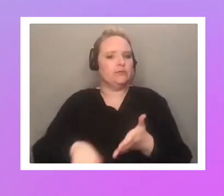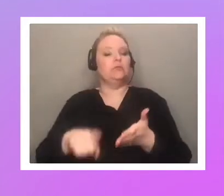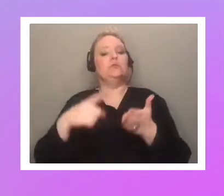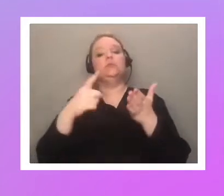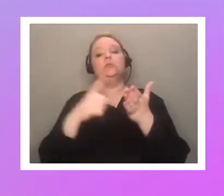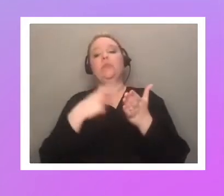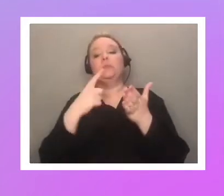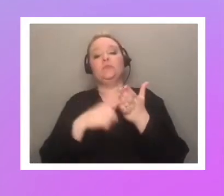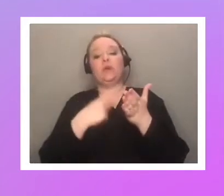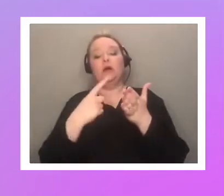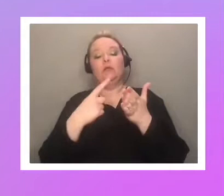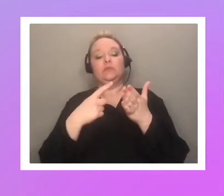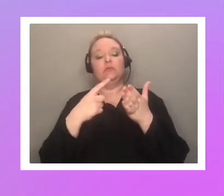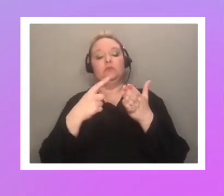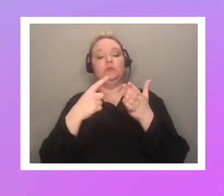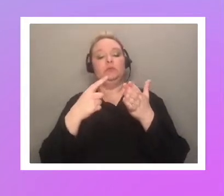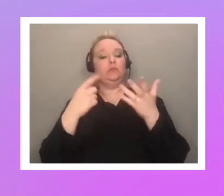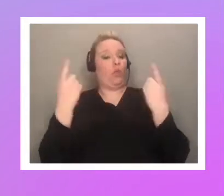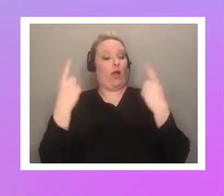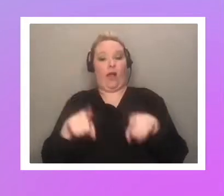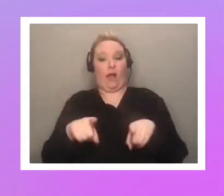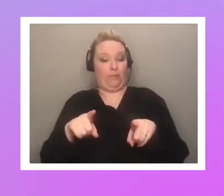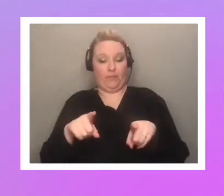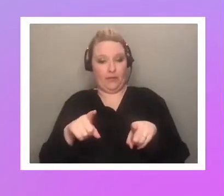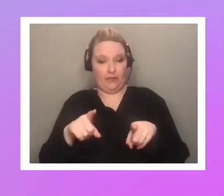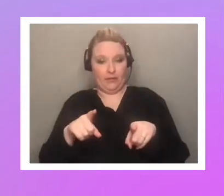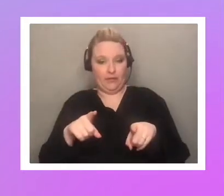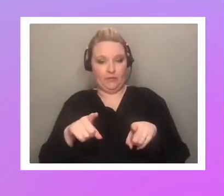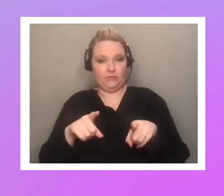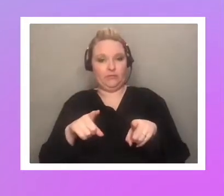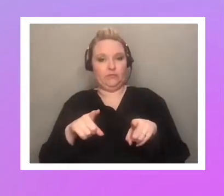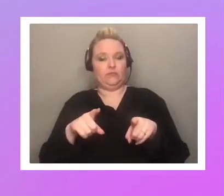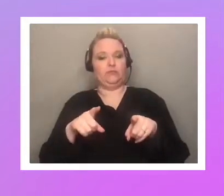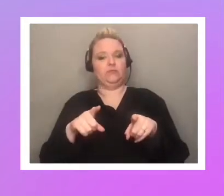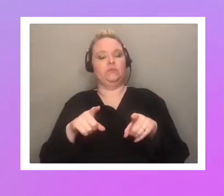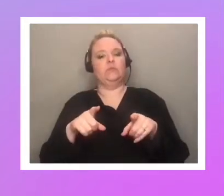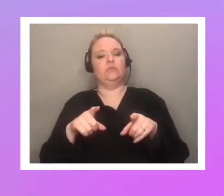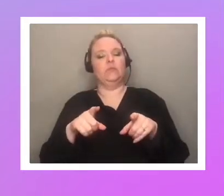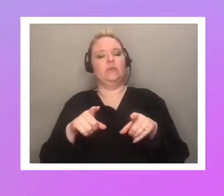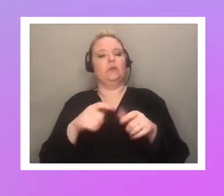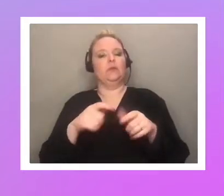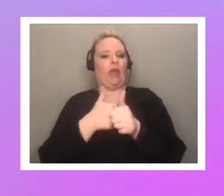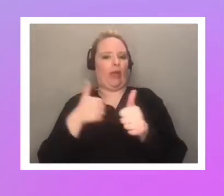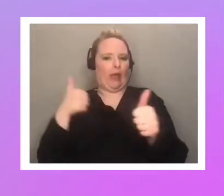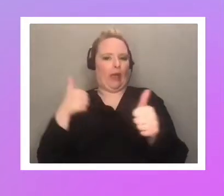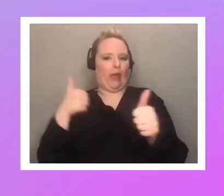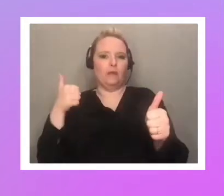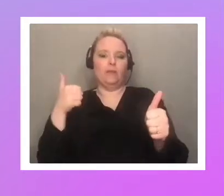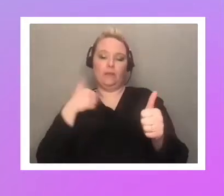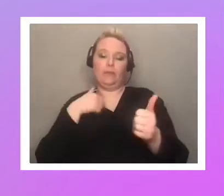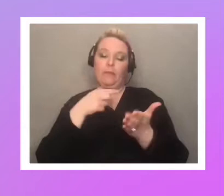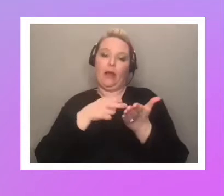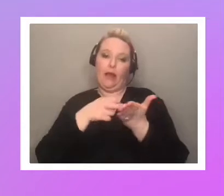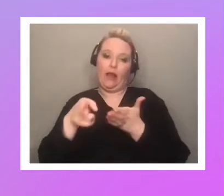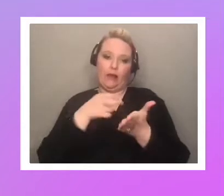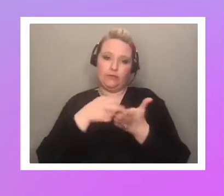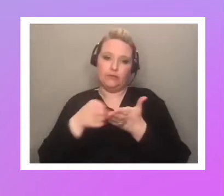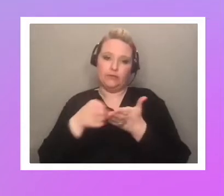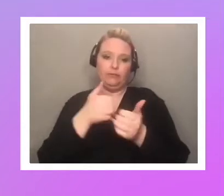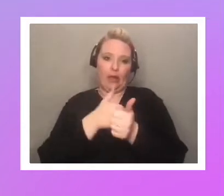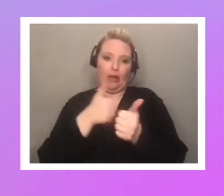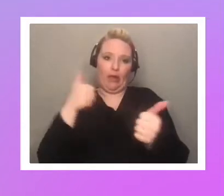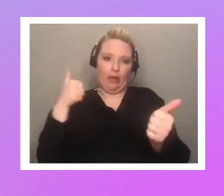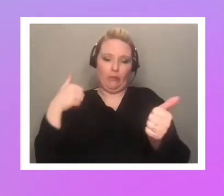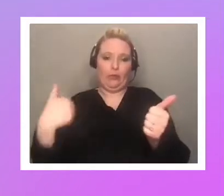sometimes what ends up happening is that everything ends up in backlog. I'm just being real. It's like you get